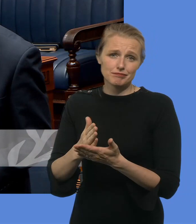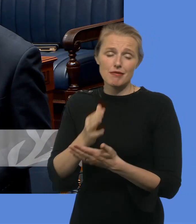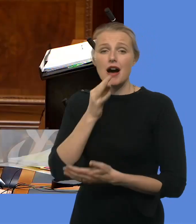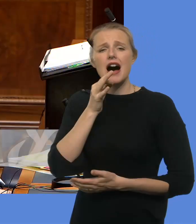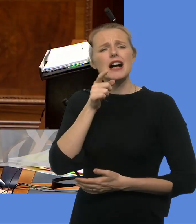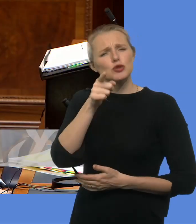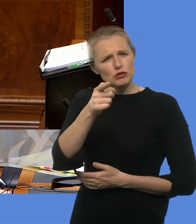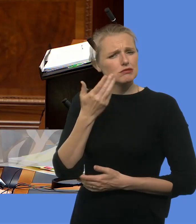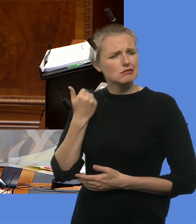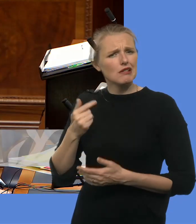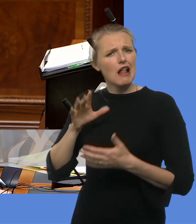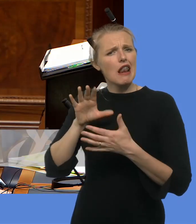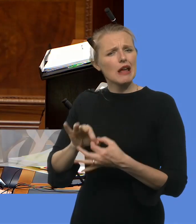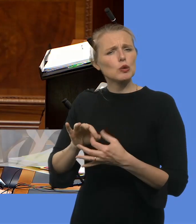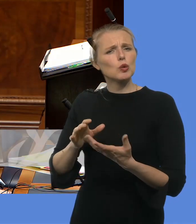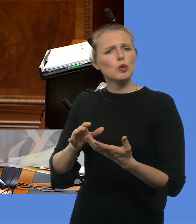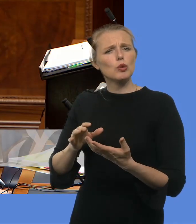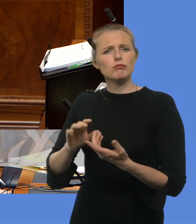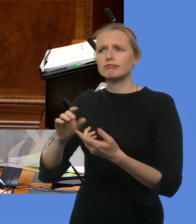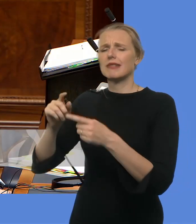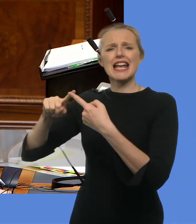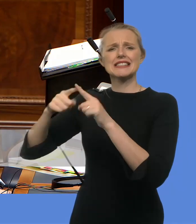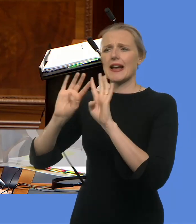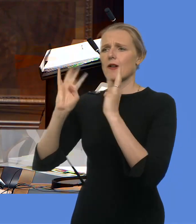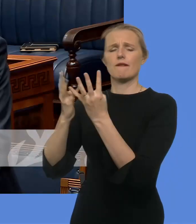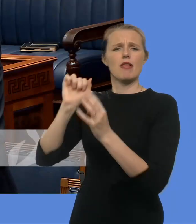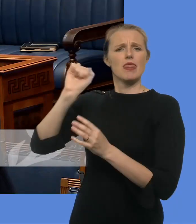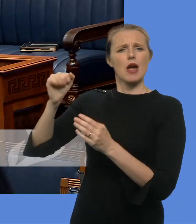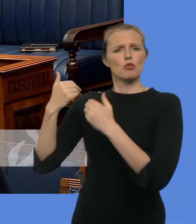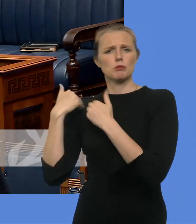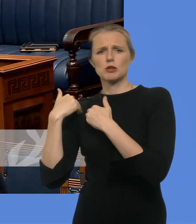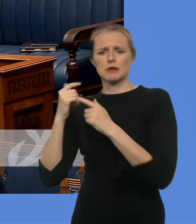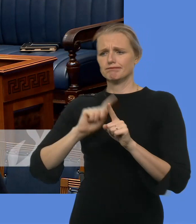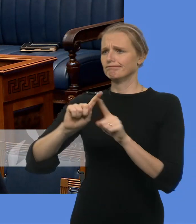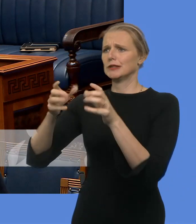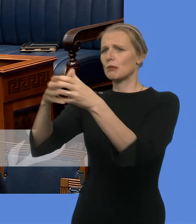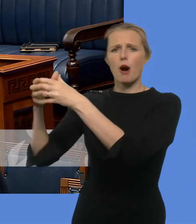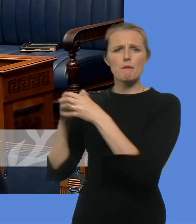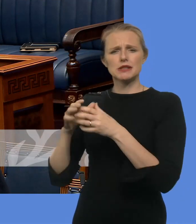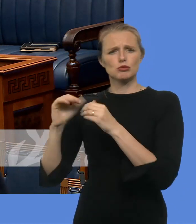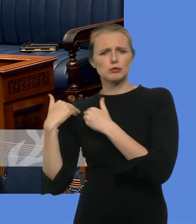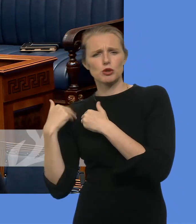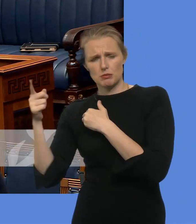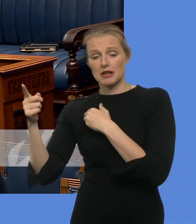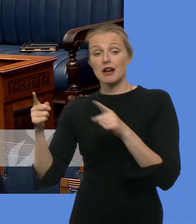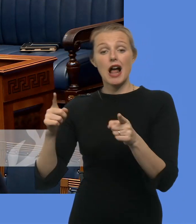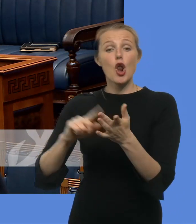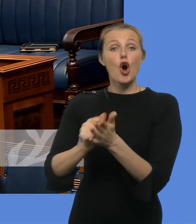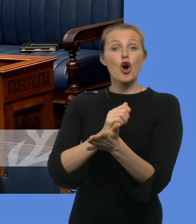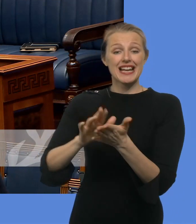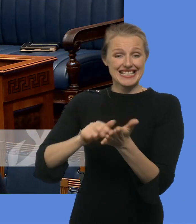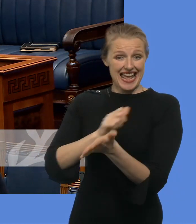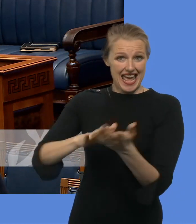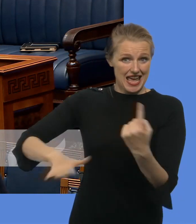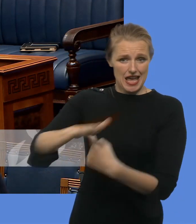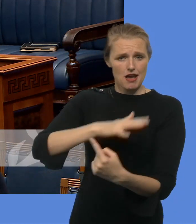comments earlier about cross-executive responsibilities, that as the catchment area of Lough Neagh extends to and includes parts of